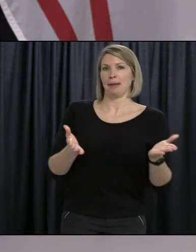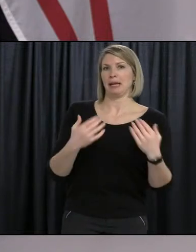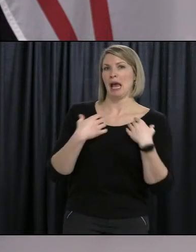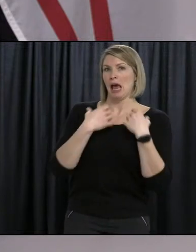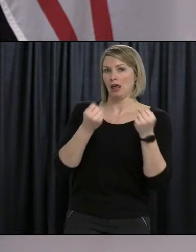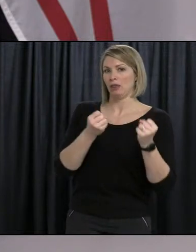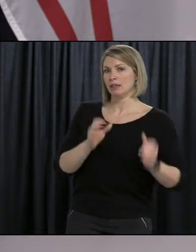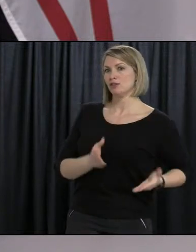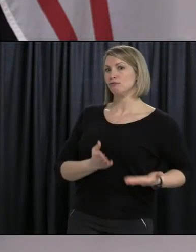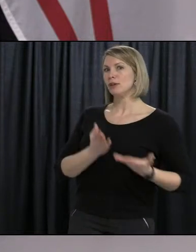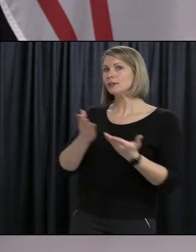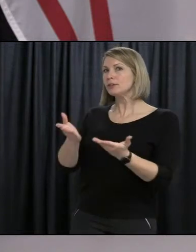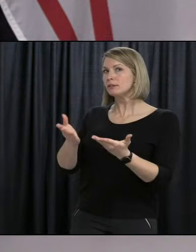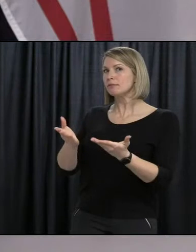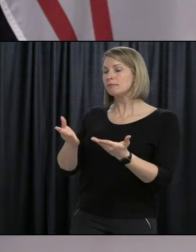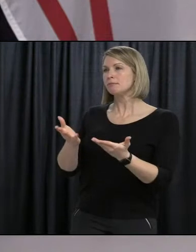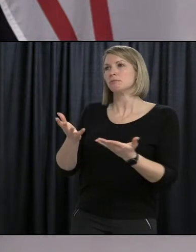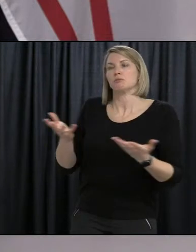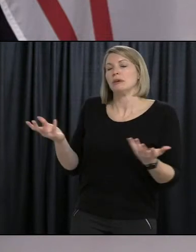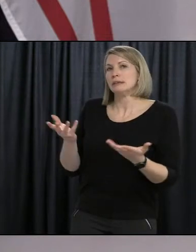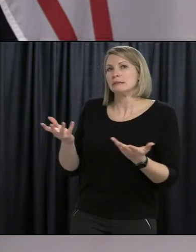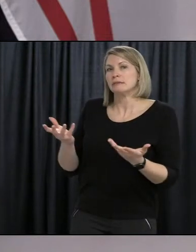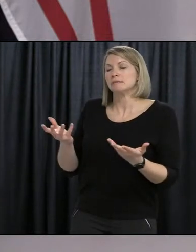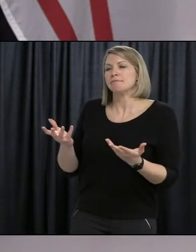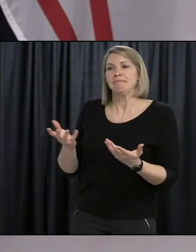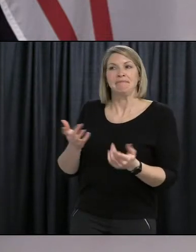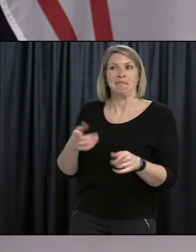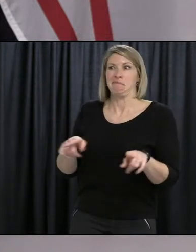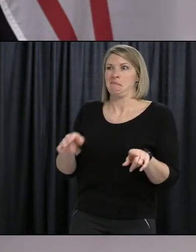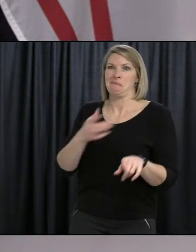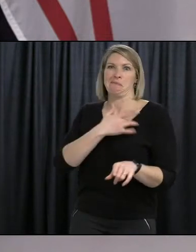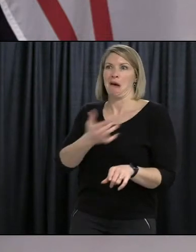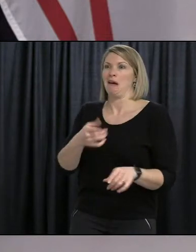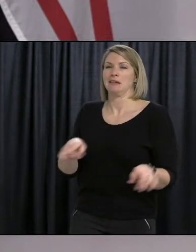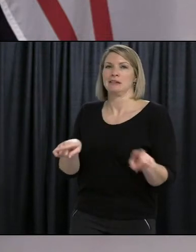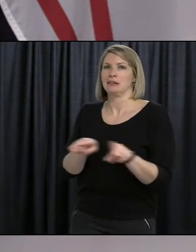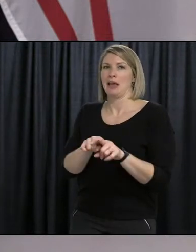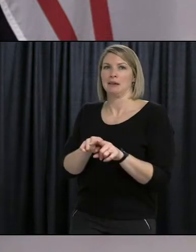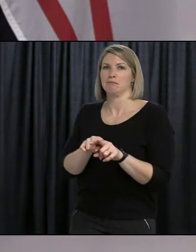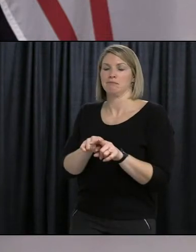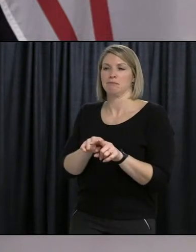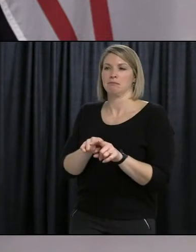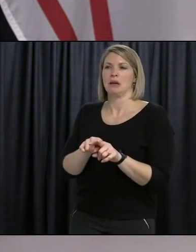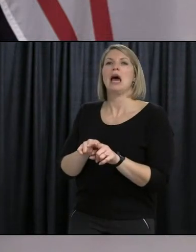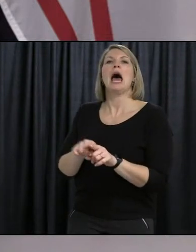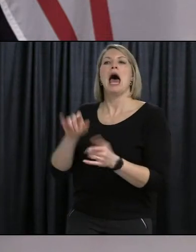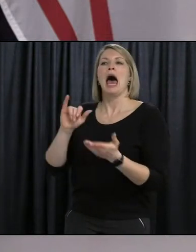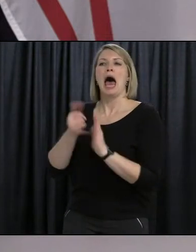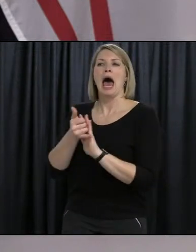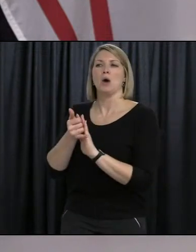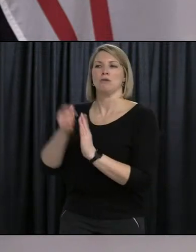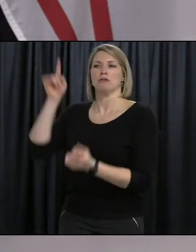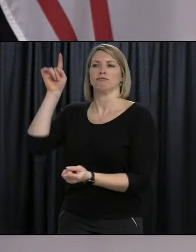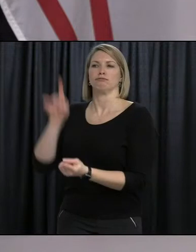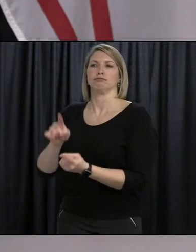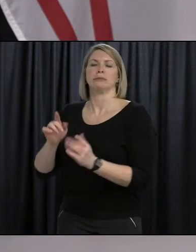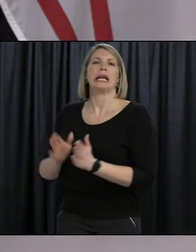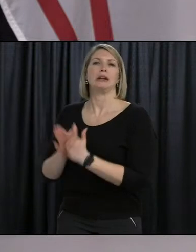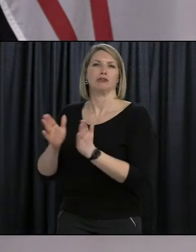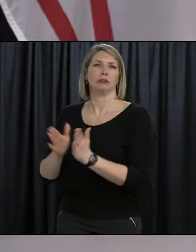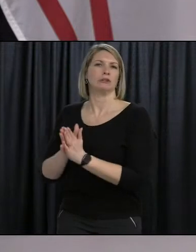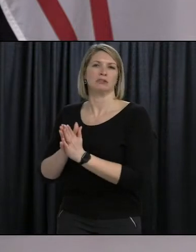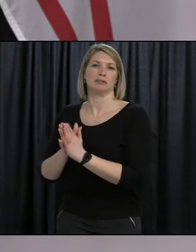the advice would be, as it always has been, with these personal public health measures as to how to reduce your risk.